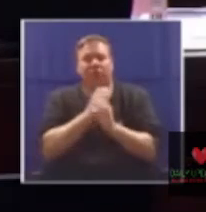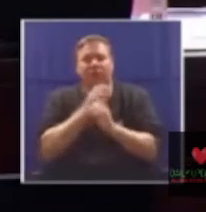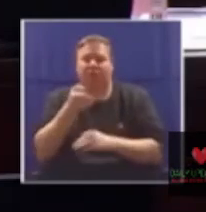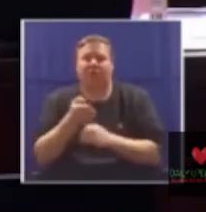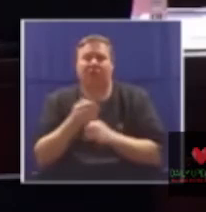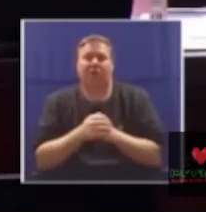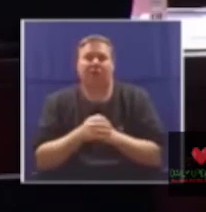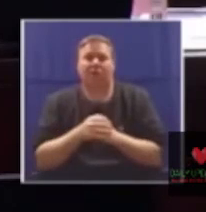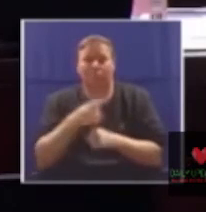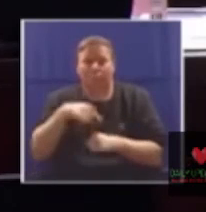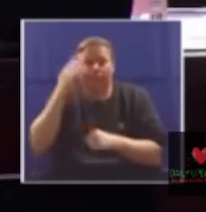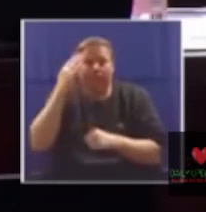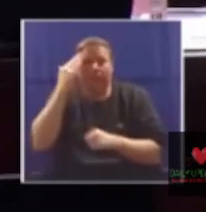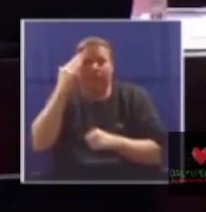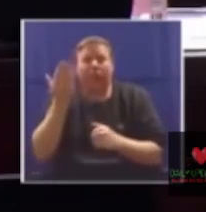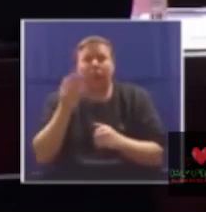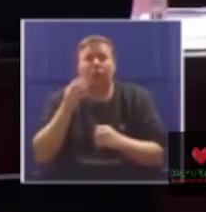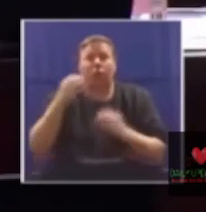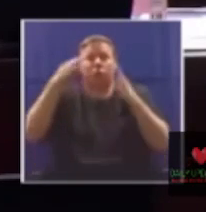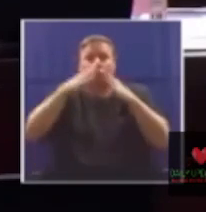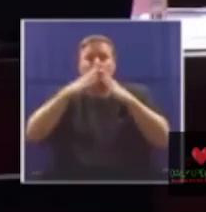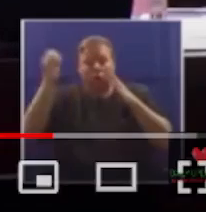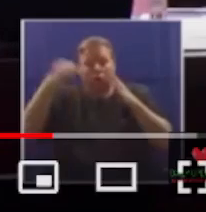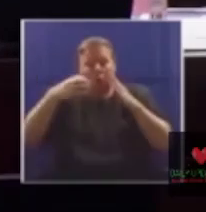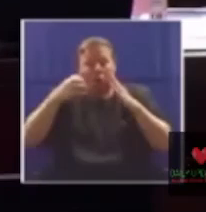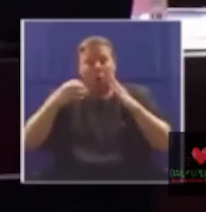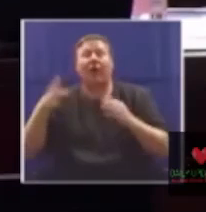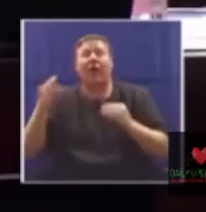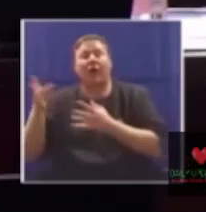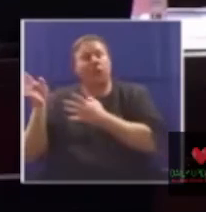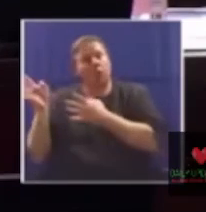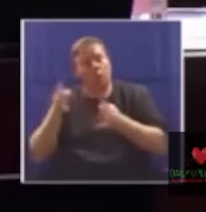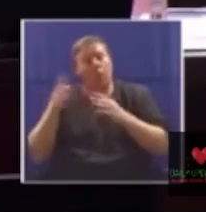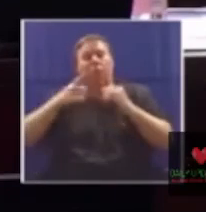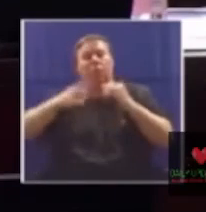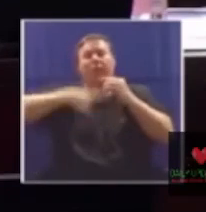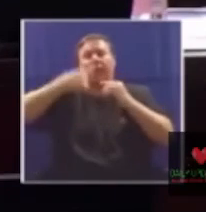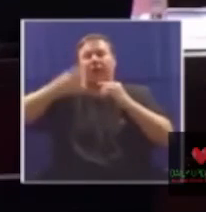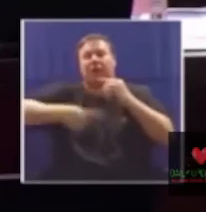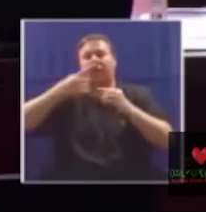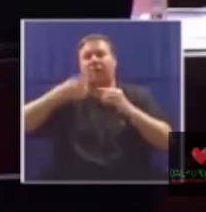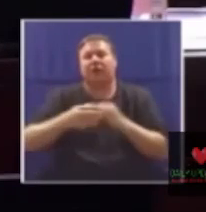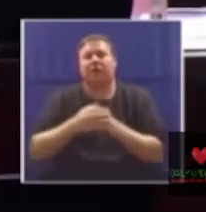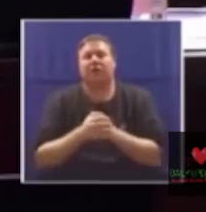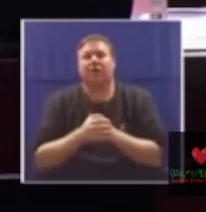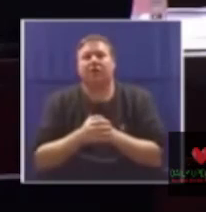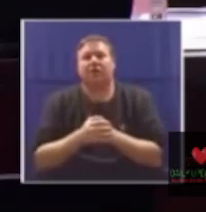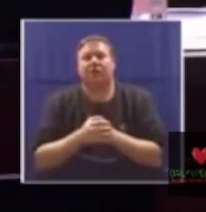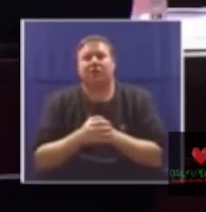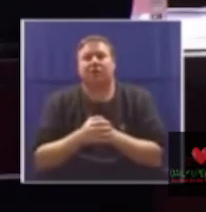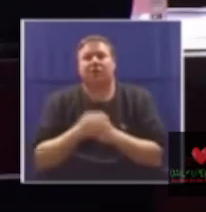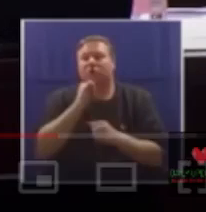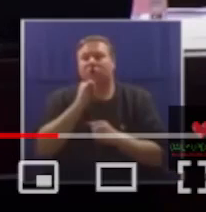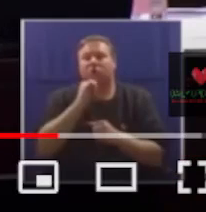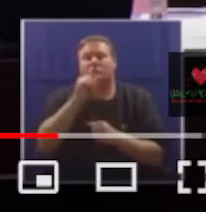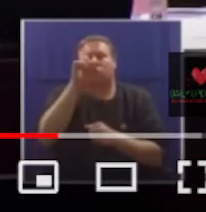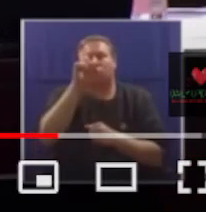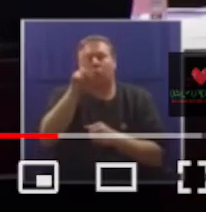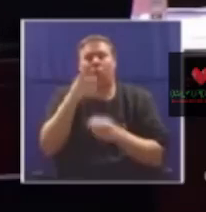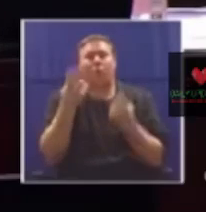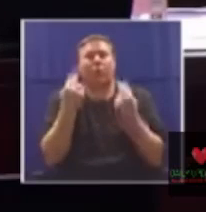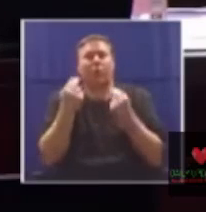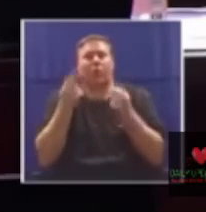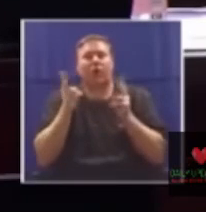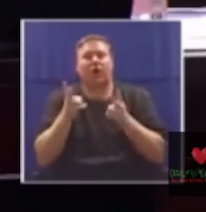which you are aware of, but solar and wind, there's not a single renewable energy source in